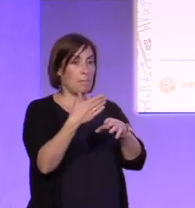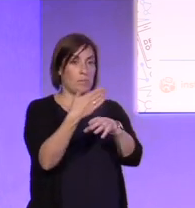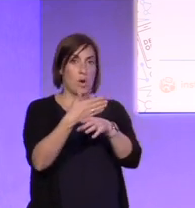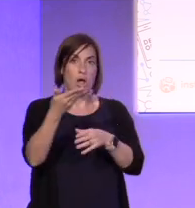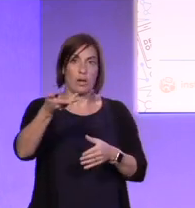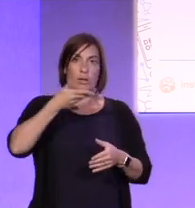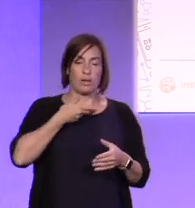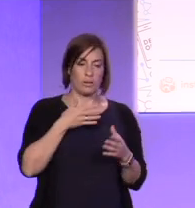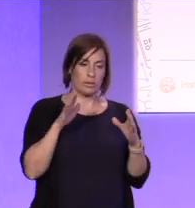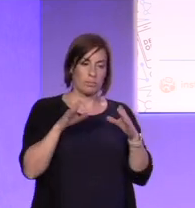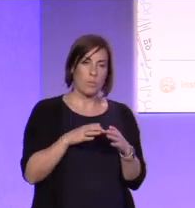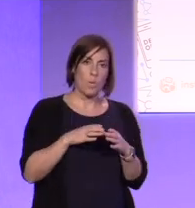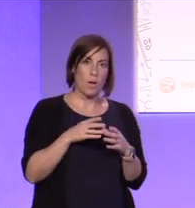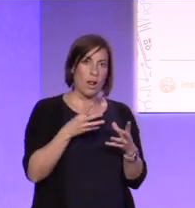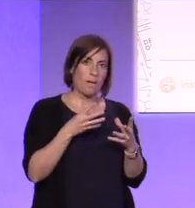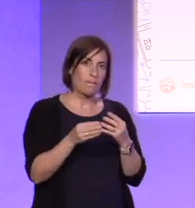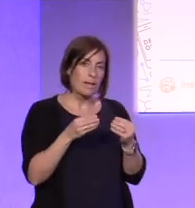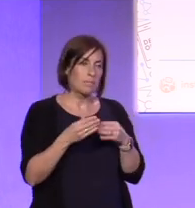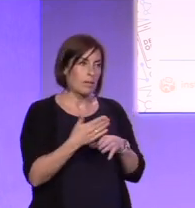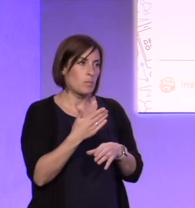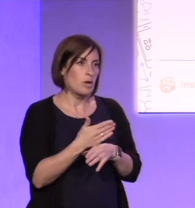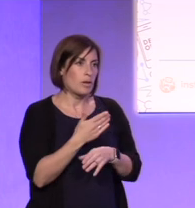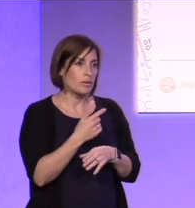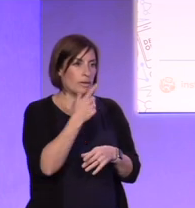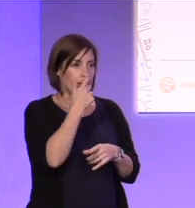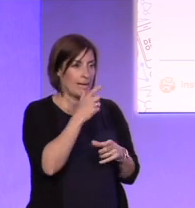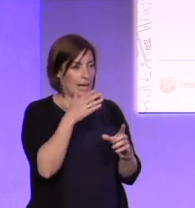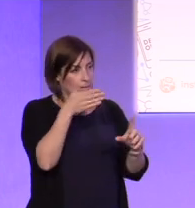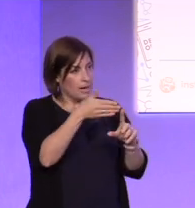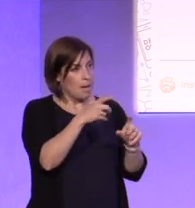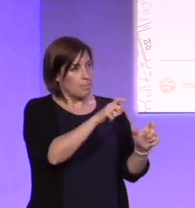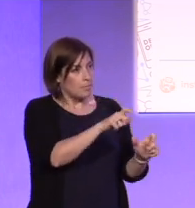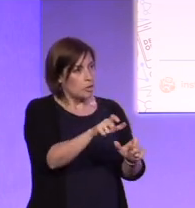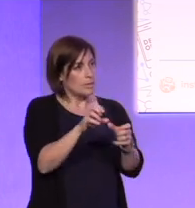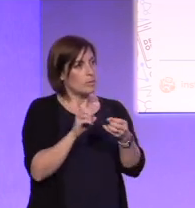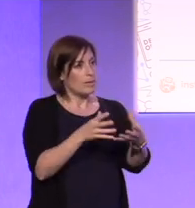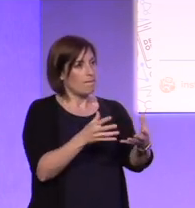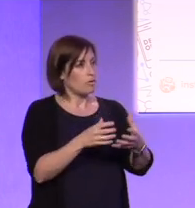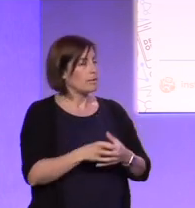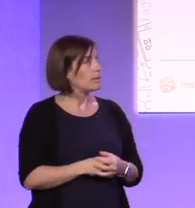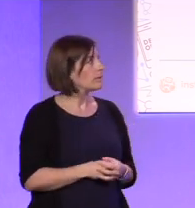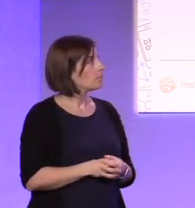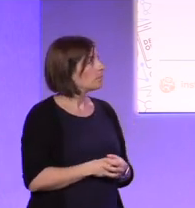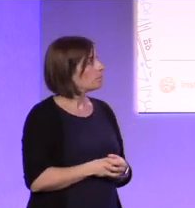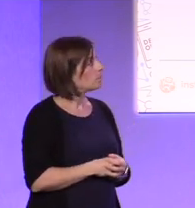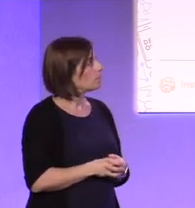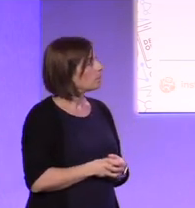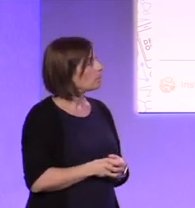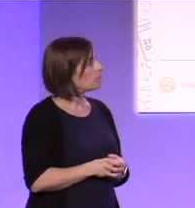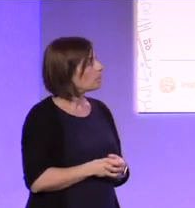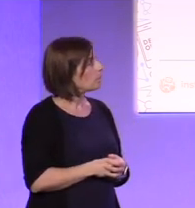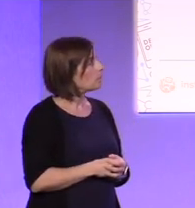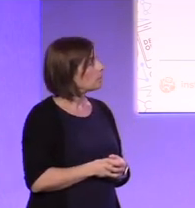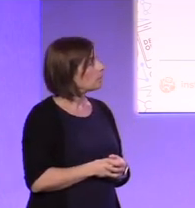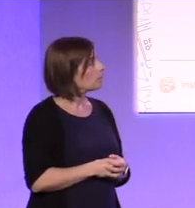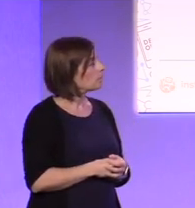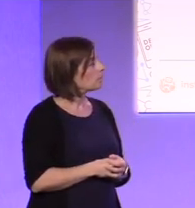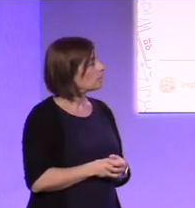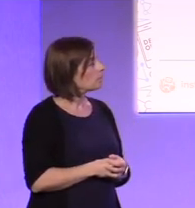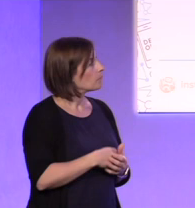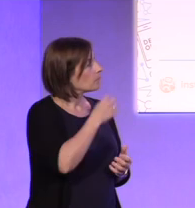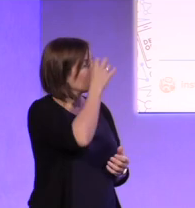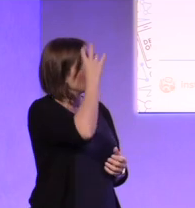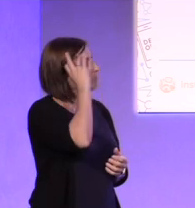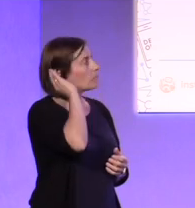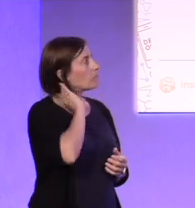it became more malleable. We could move towards continuous delivery more effectively. But to get things out of the door, you've